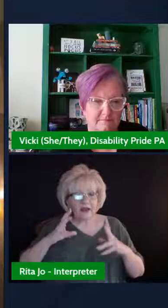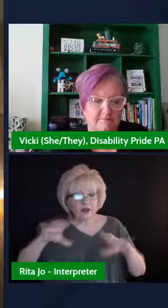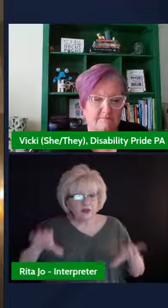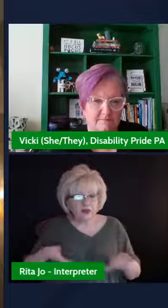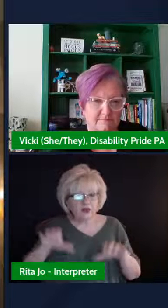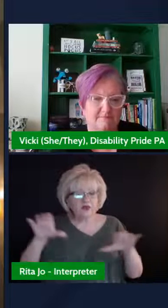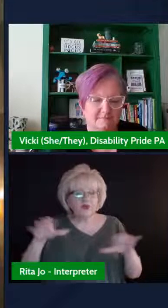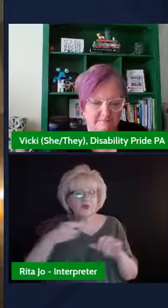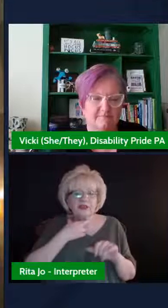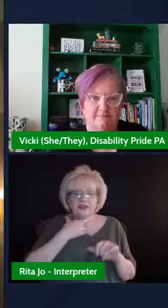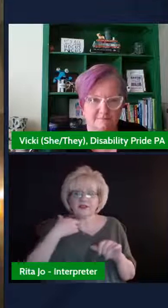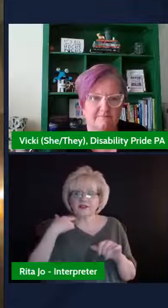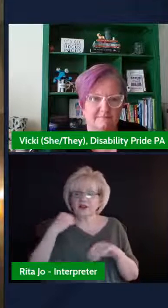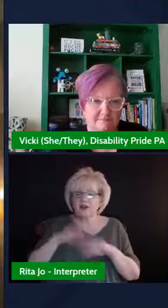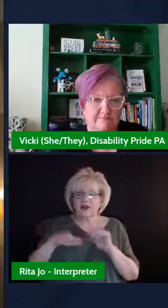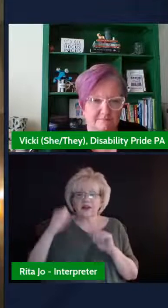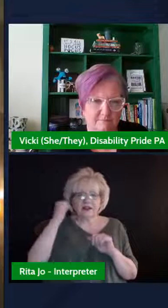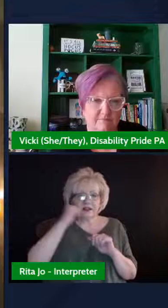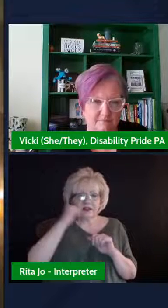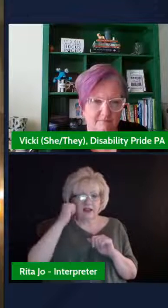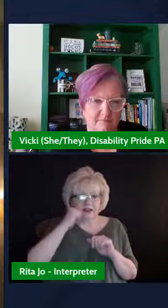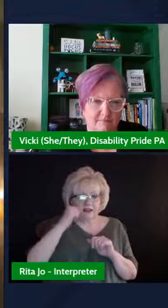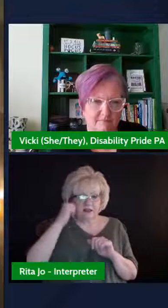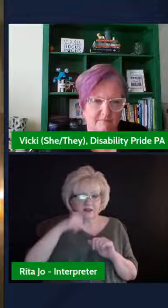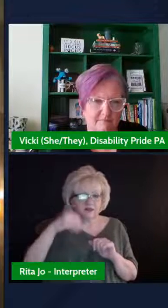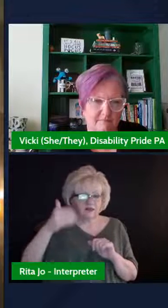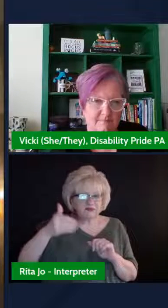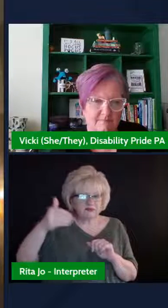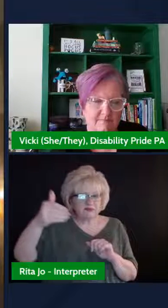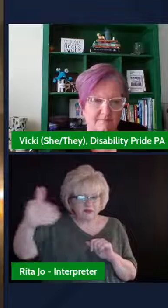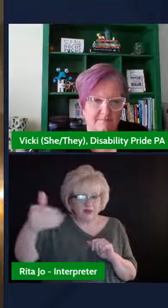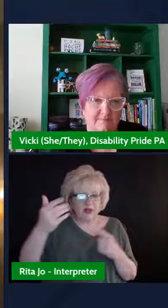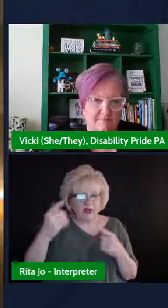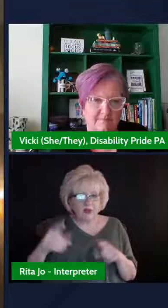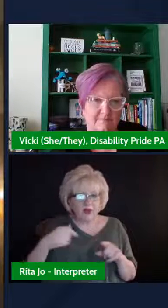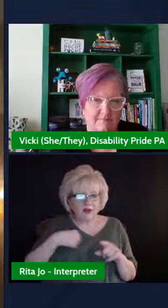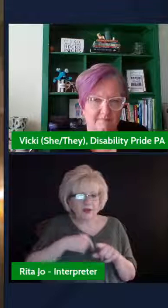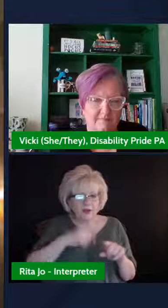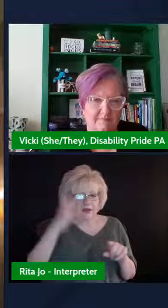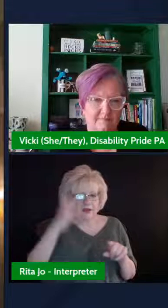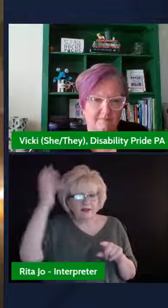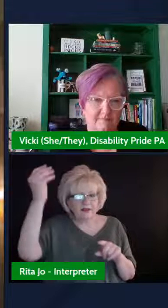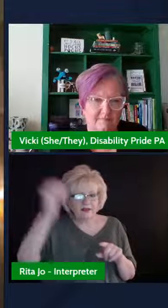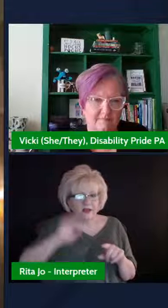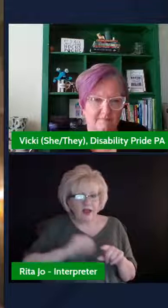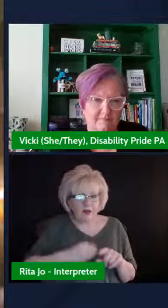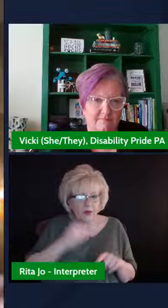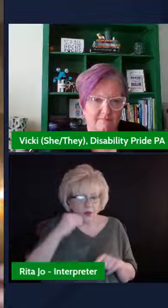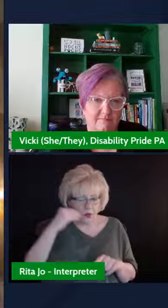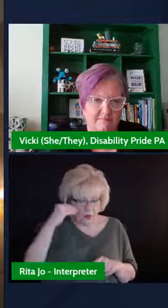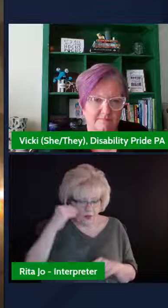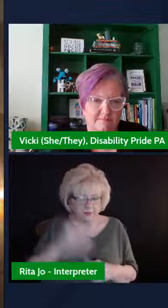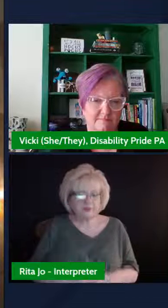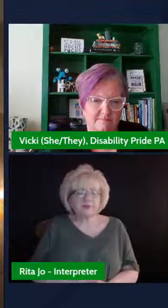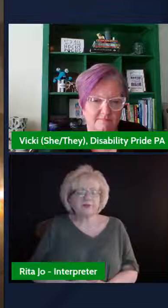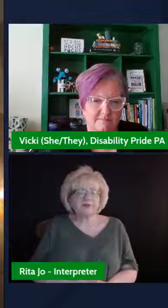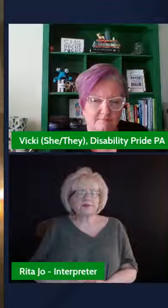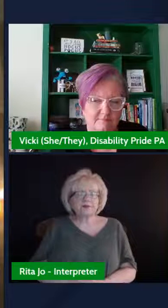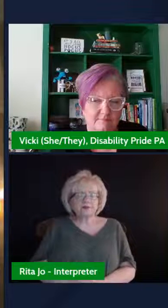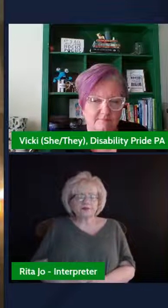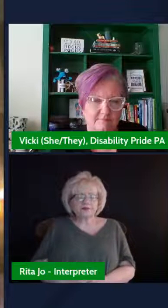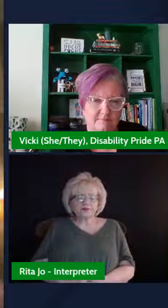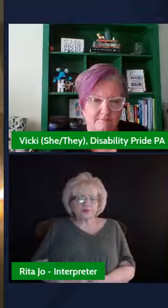just leaving our homes. Um, and I think we have built a system